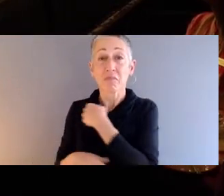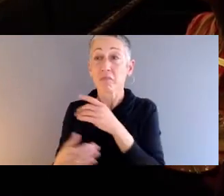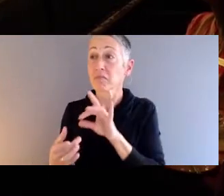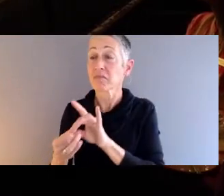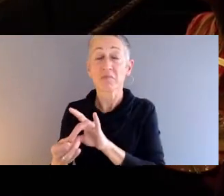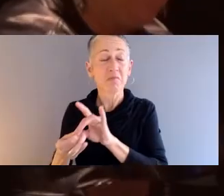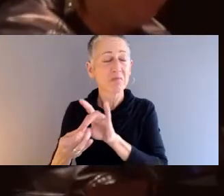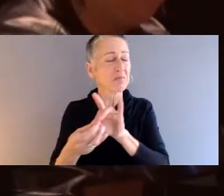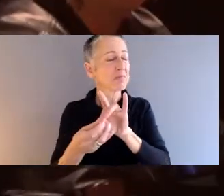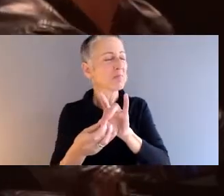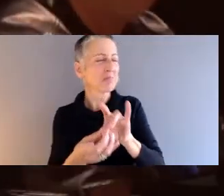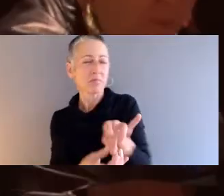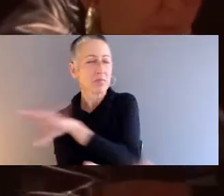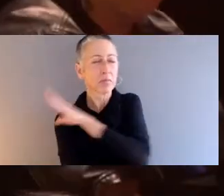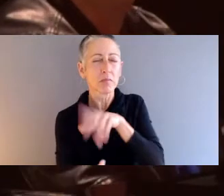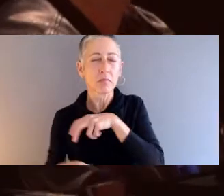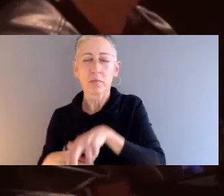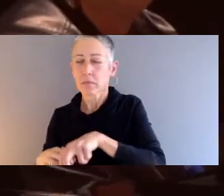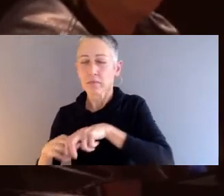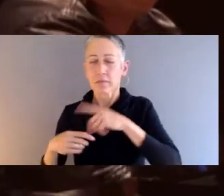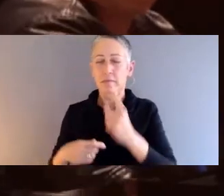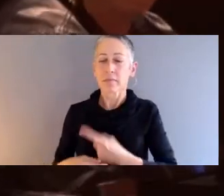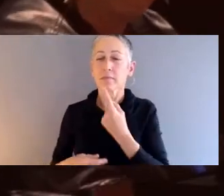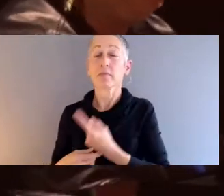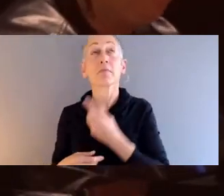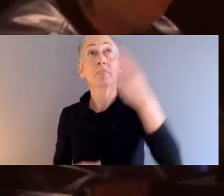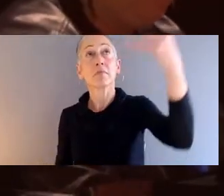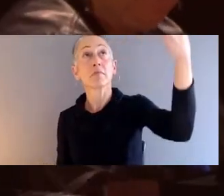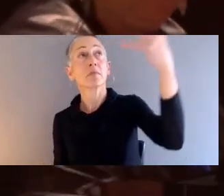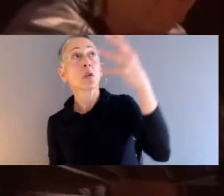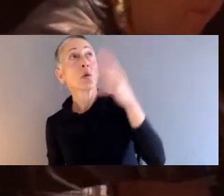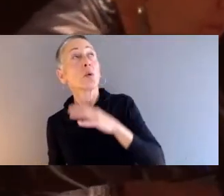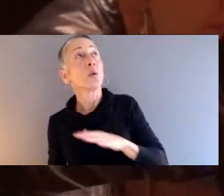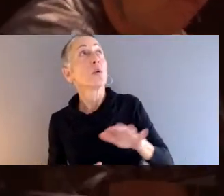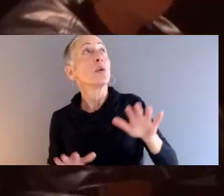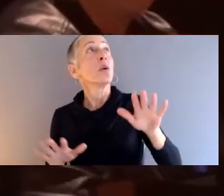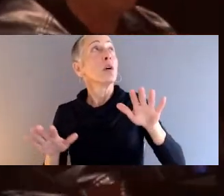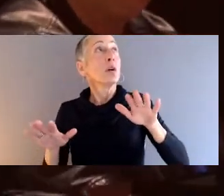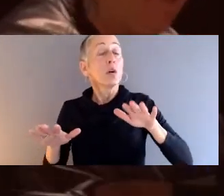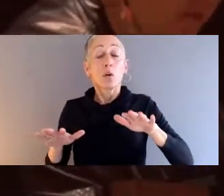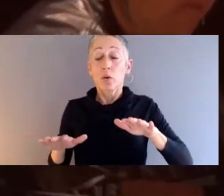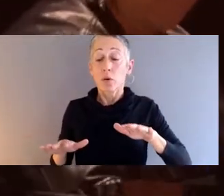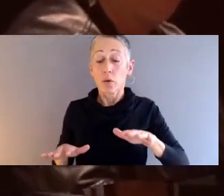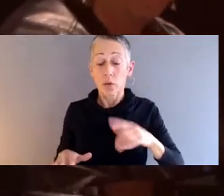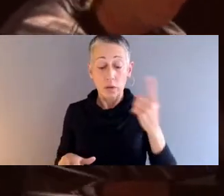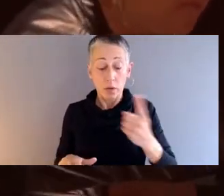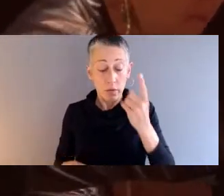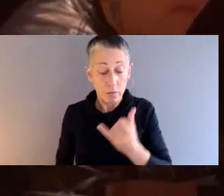dark. Son, I know something's wrong, tell me what's